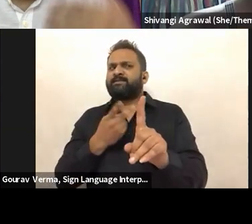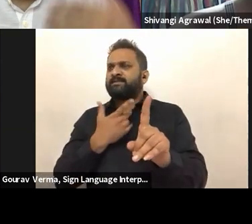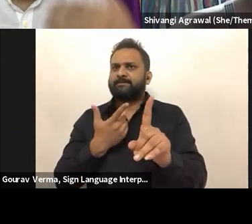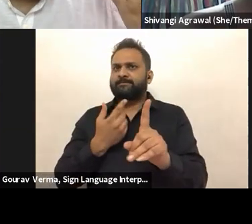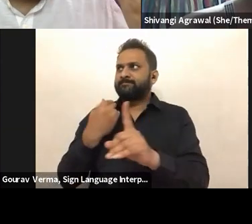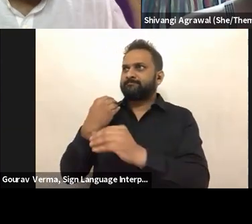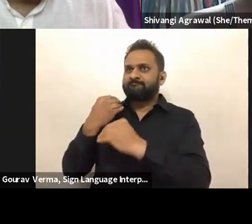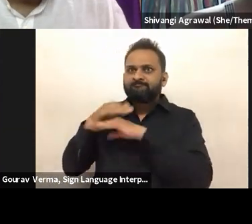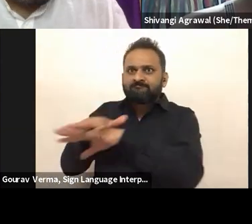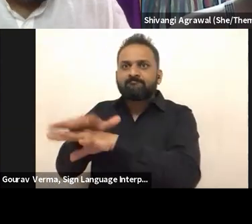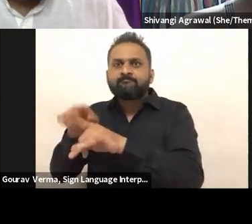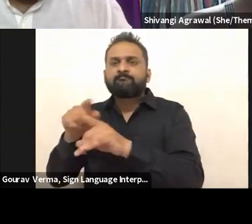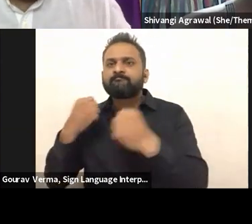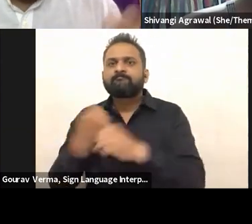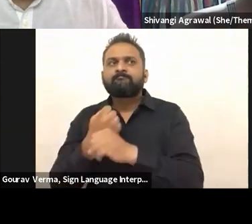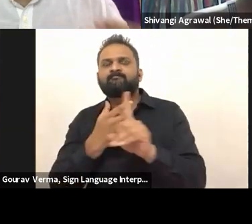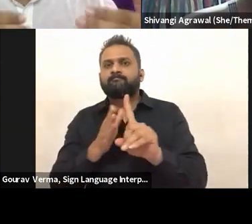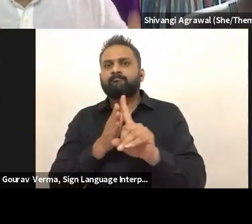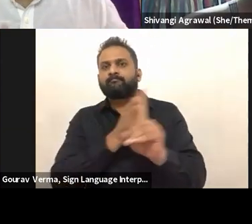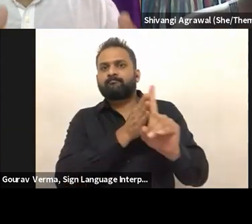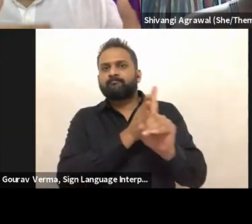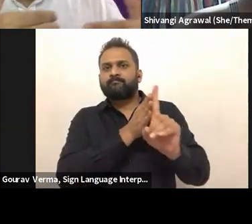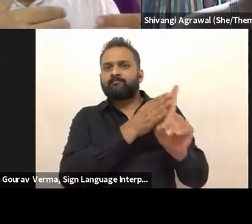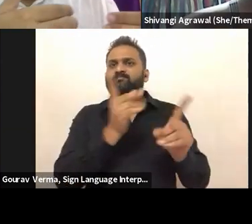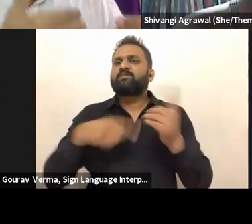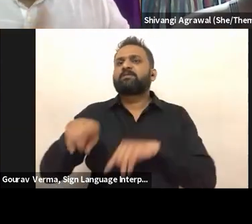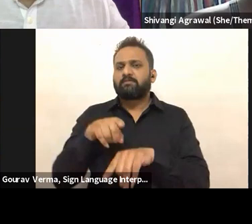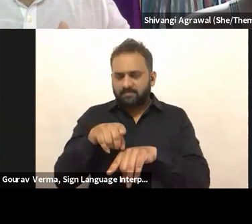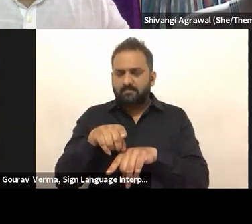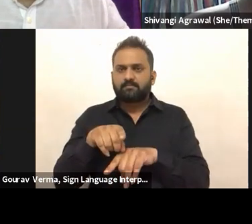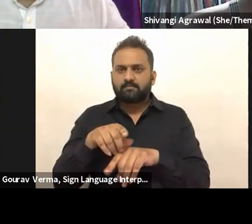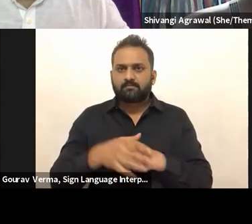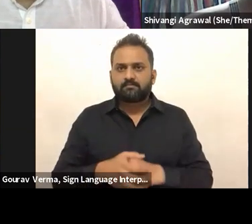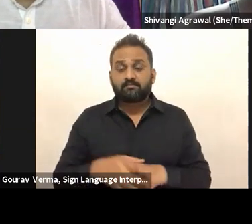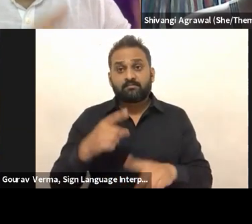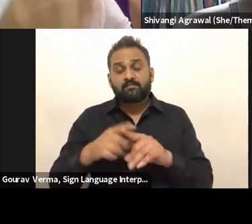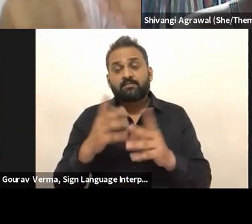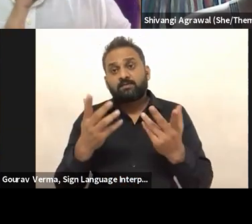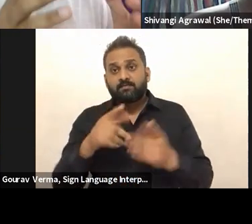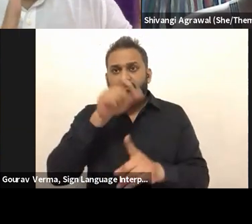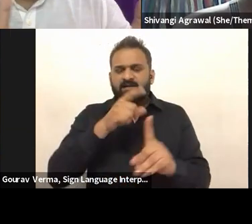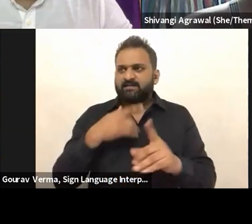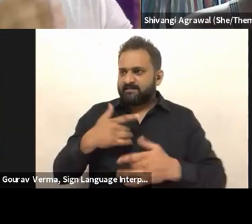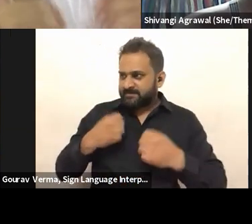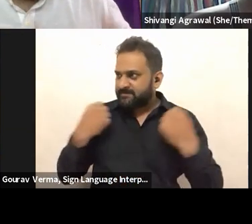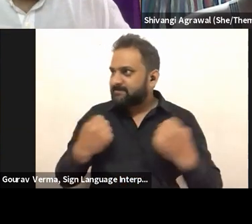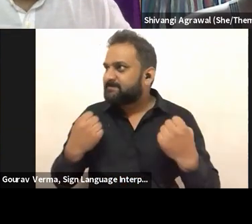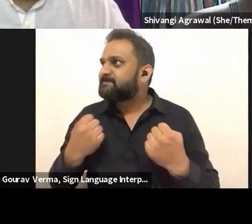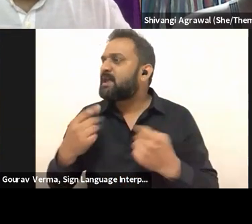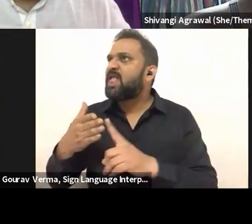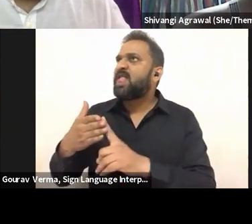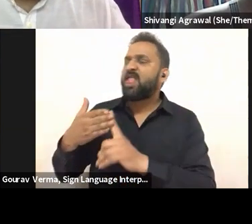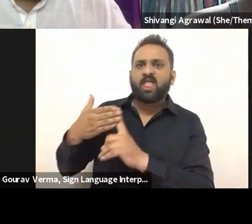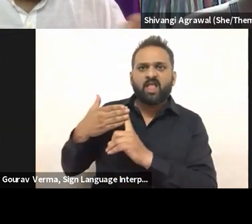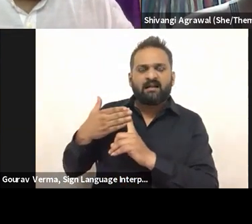productive as much as they would like them to be. And then that person will either drop their productivity, will rather drop